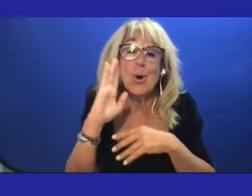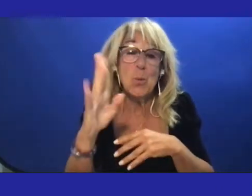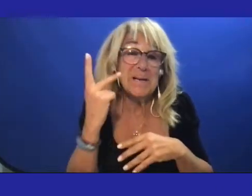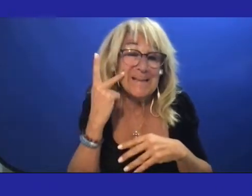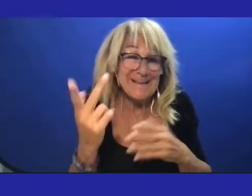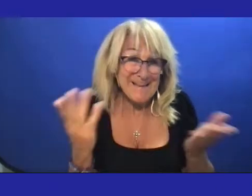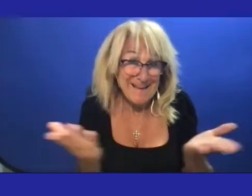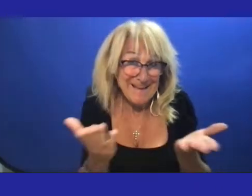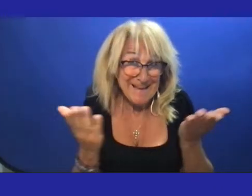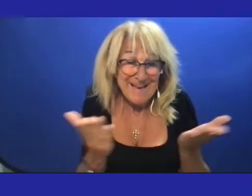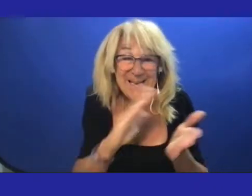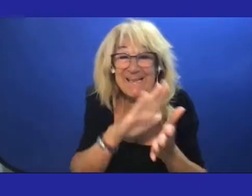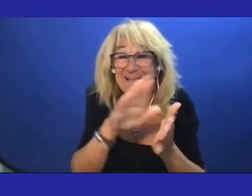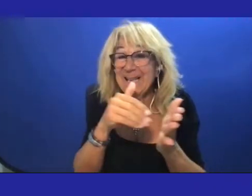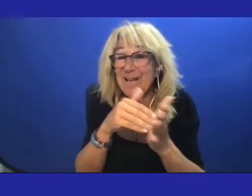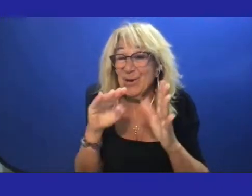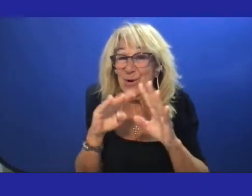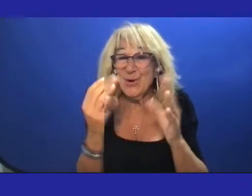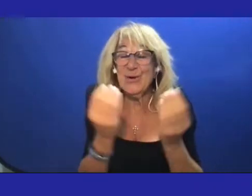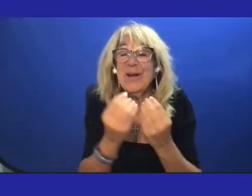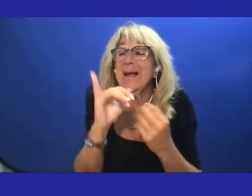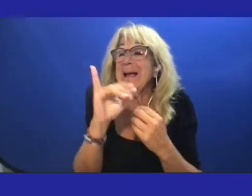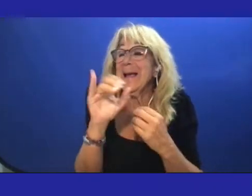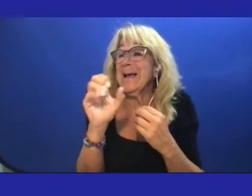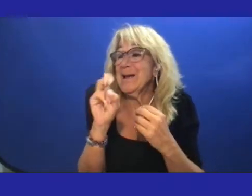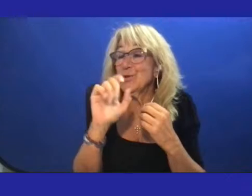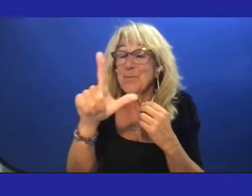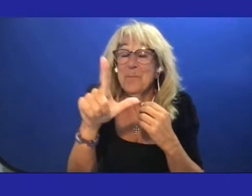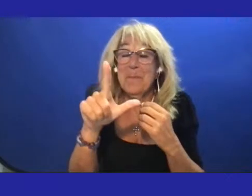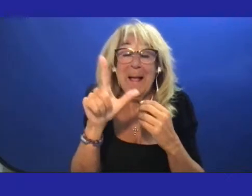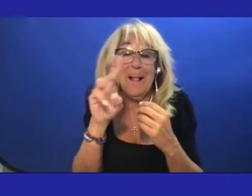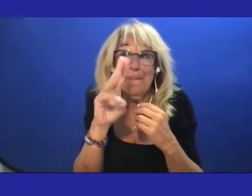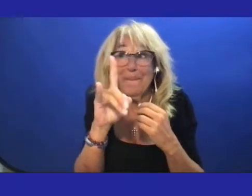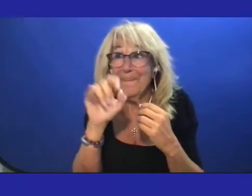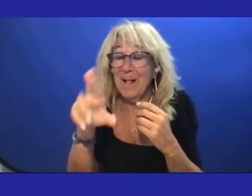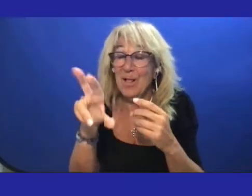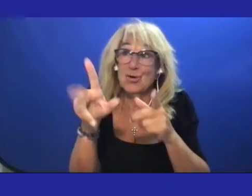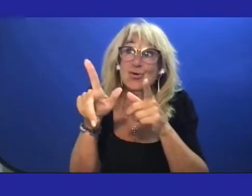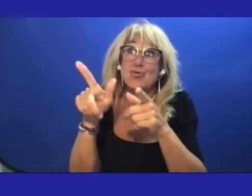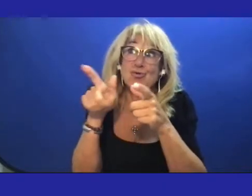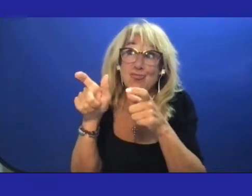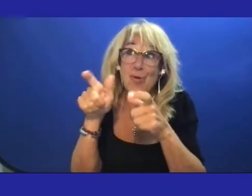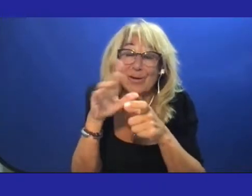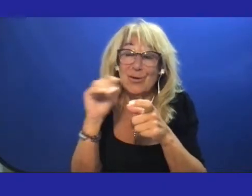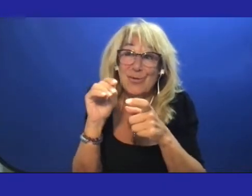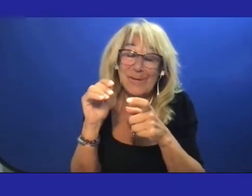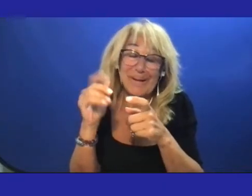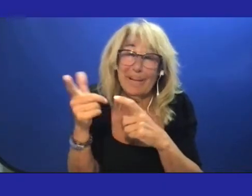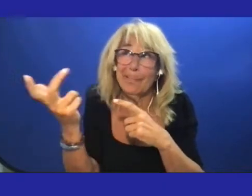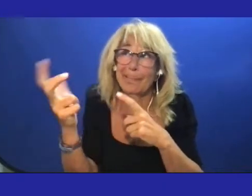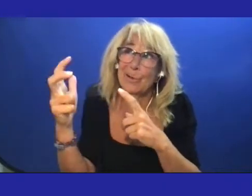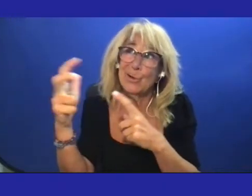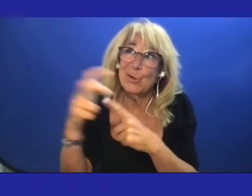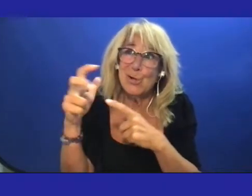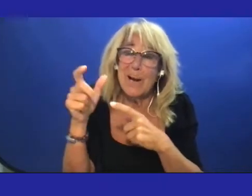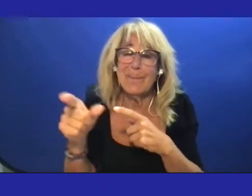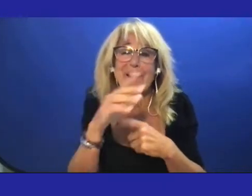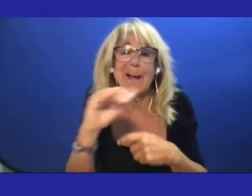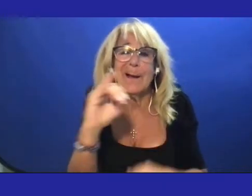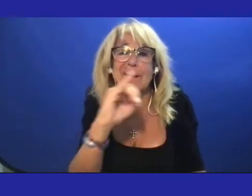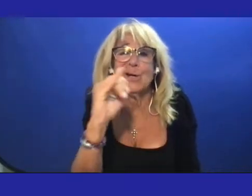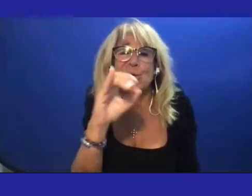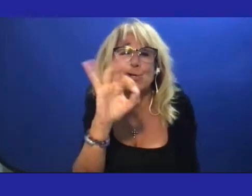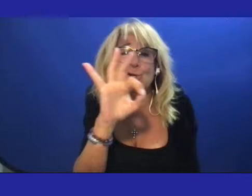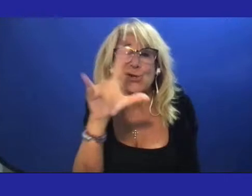I will say that Ishmael Miller is our director and our champion of this initiative, along with Jeff Lutz. So we are really excited